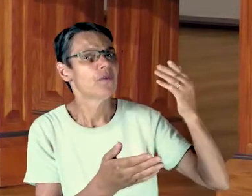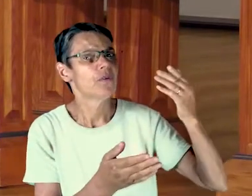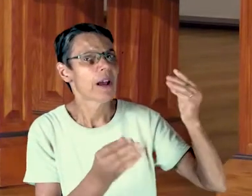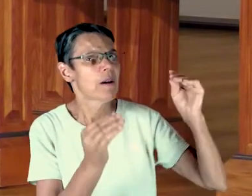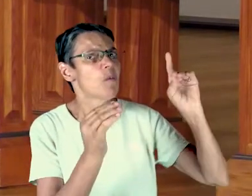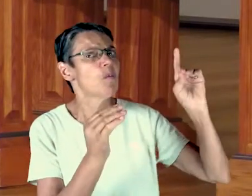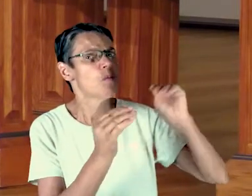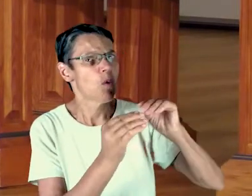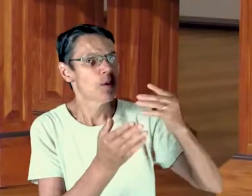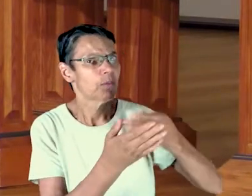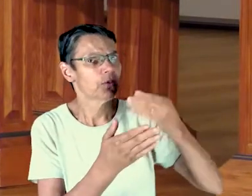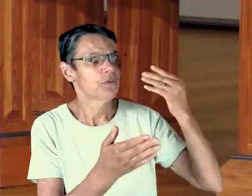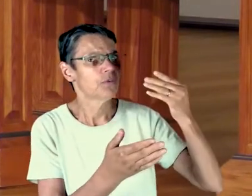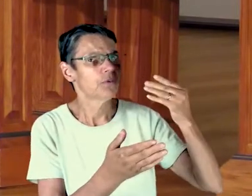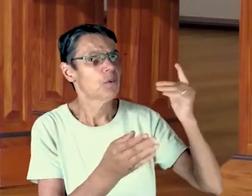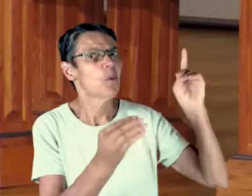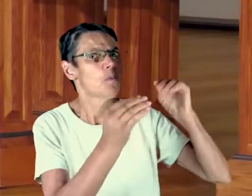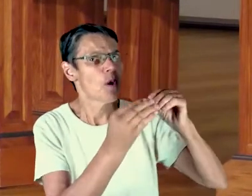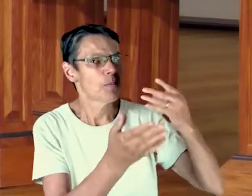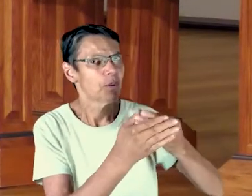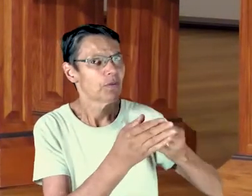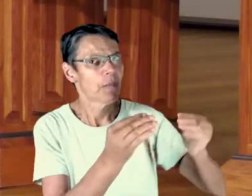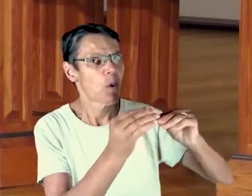and more and more?